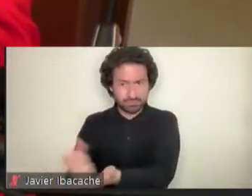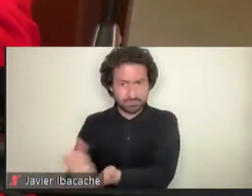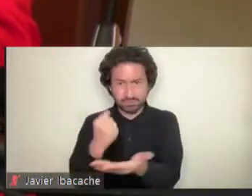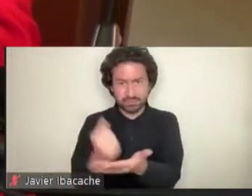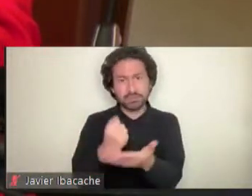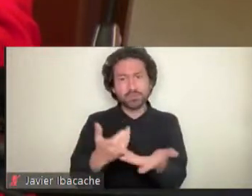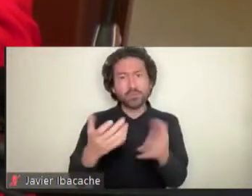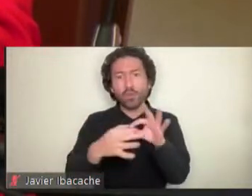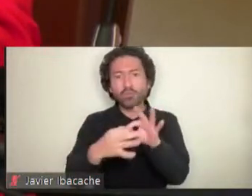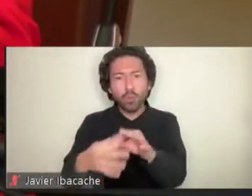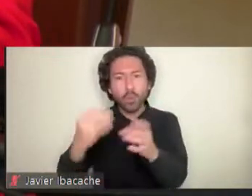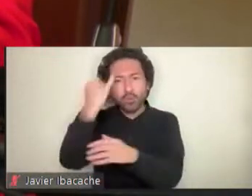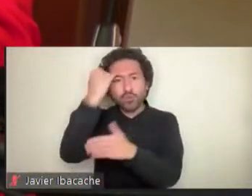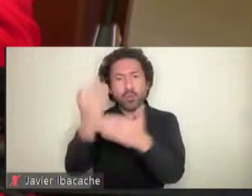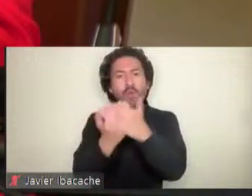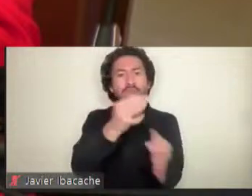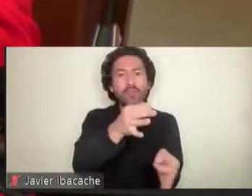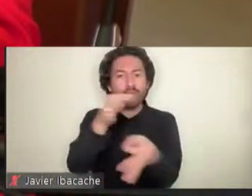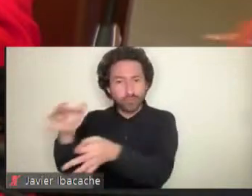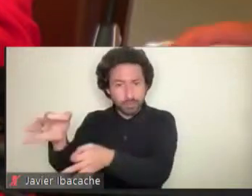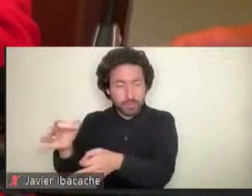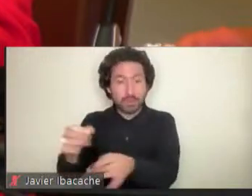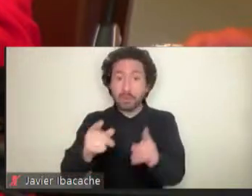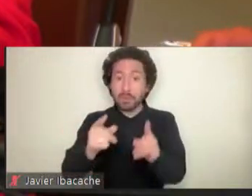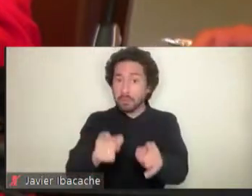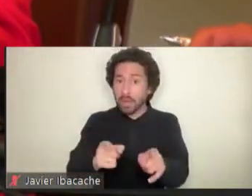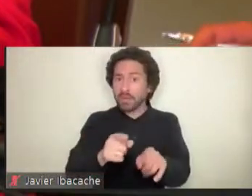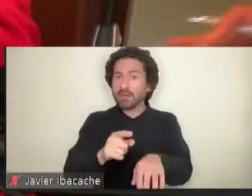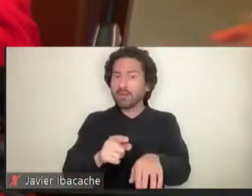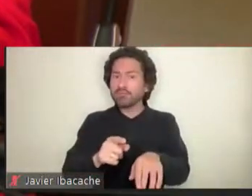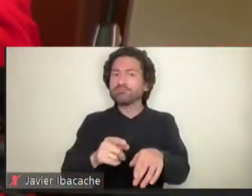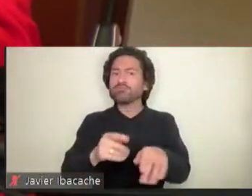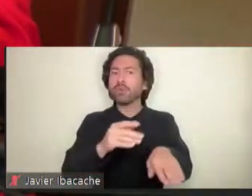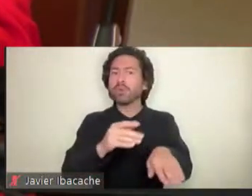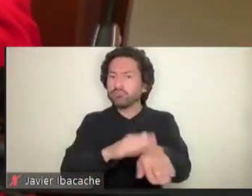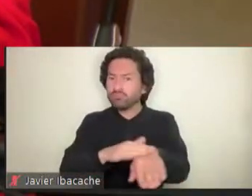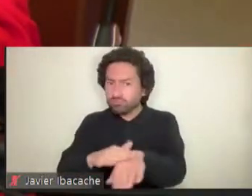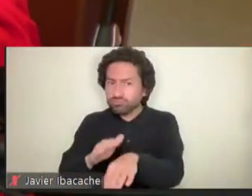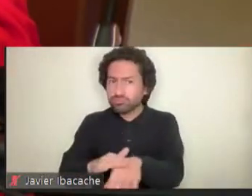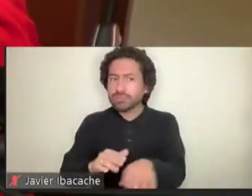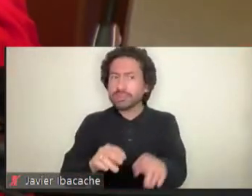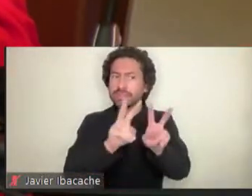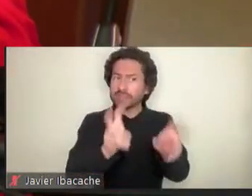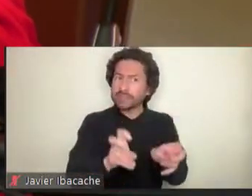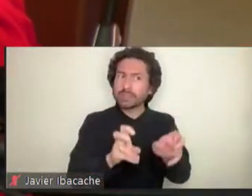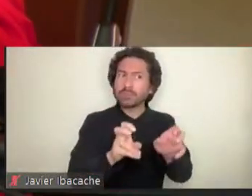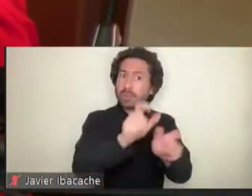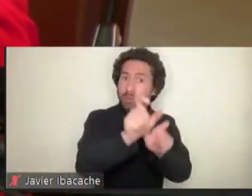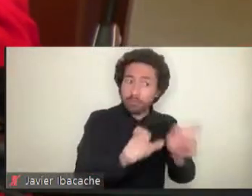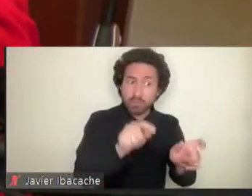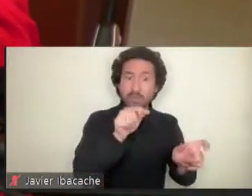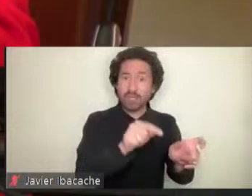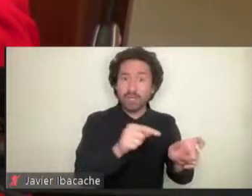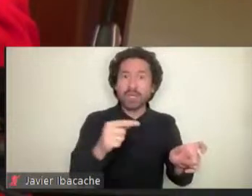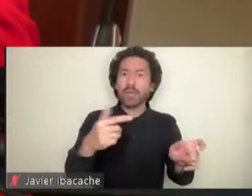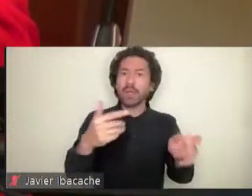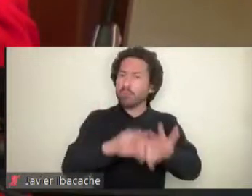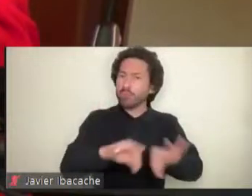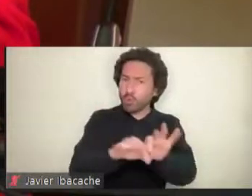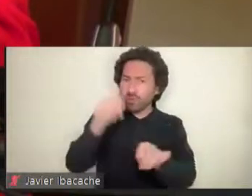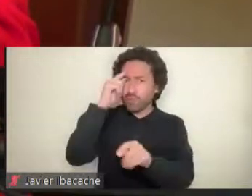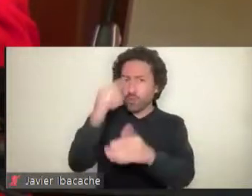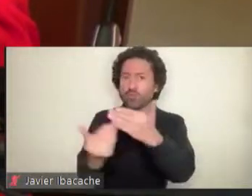instruments. We must be cognizant of the human factor in the design of innovative policies using science